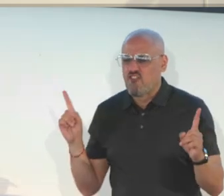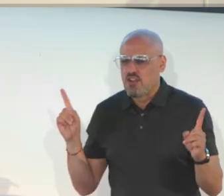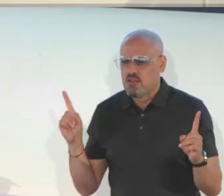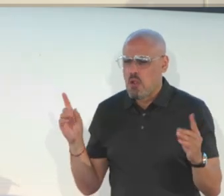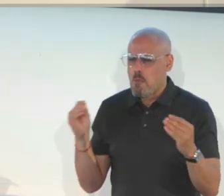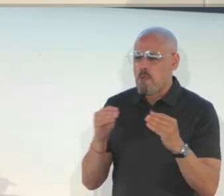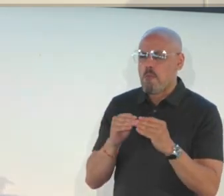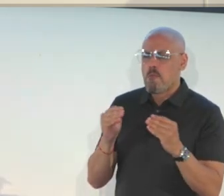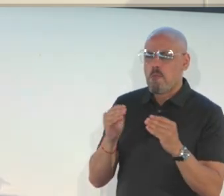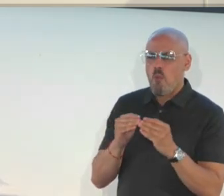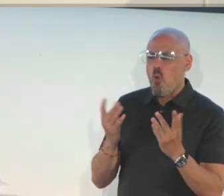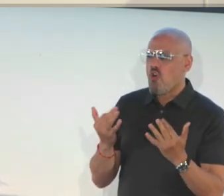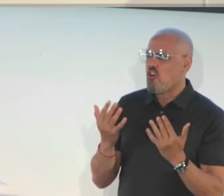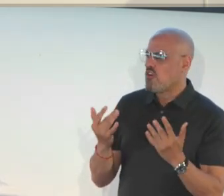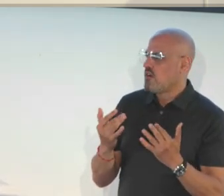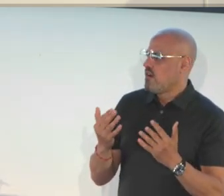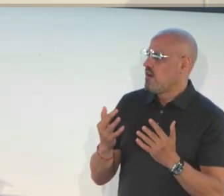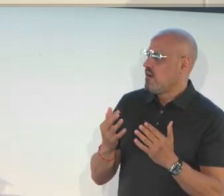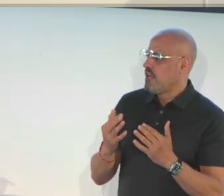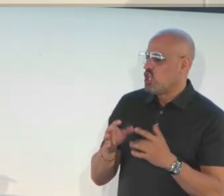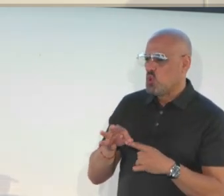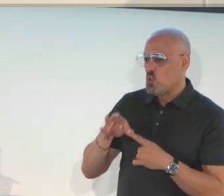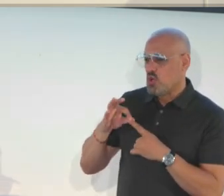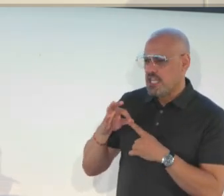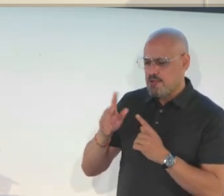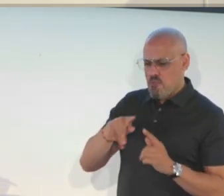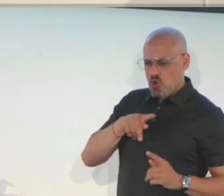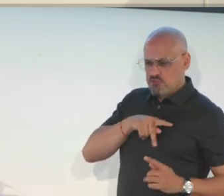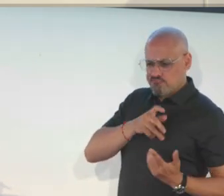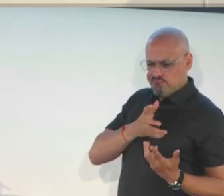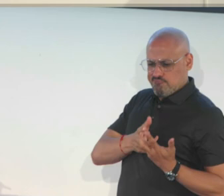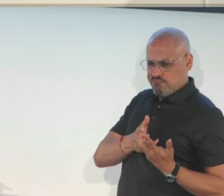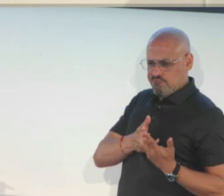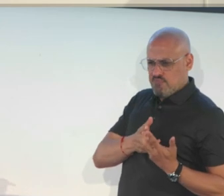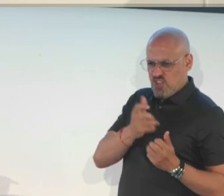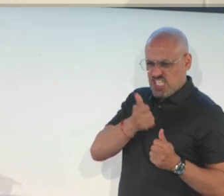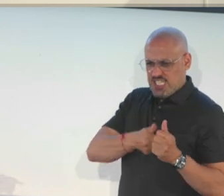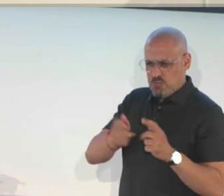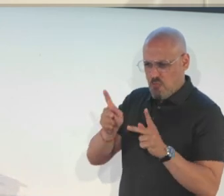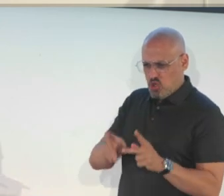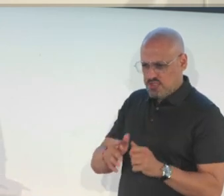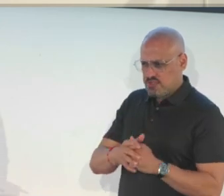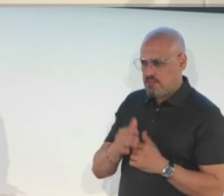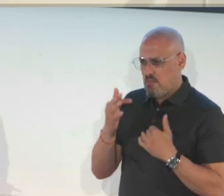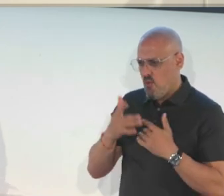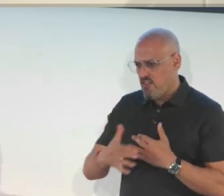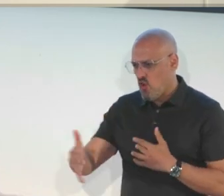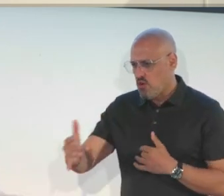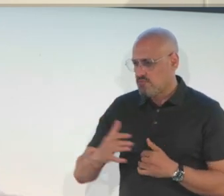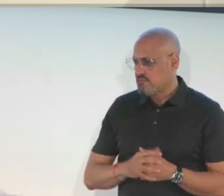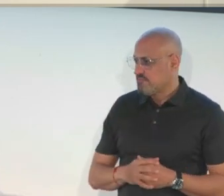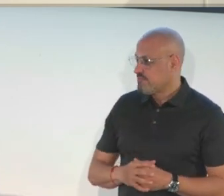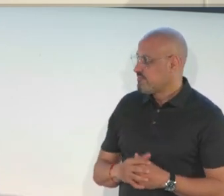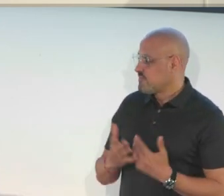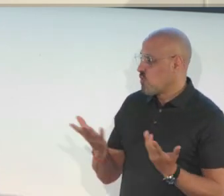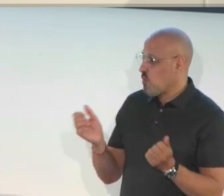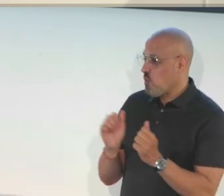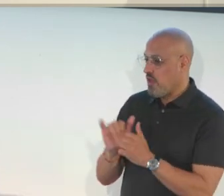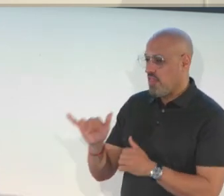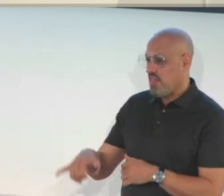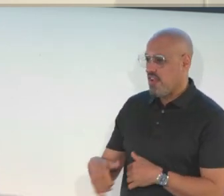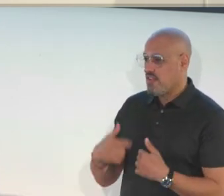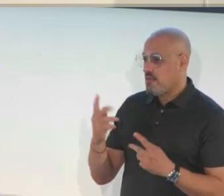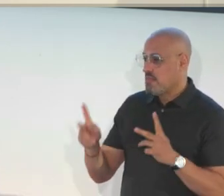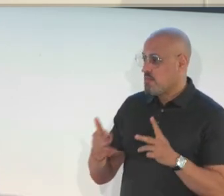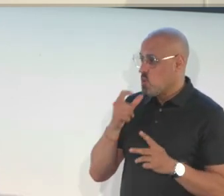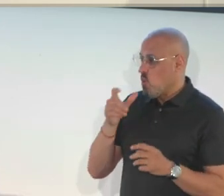much more uniquely personalized to each person moving forward. And so with that, for folks